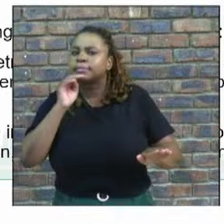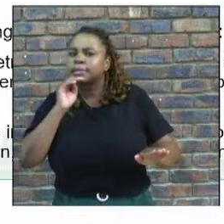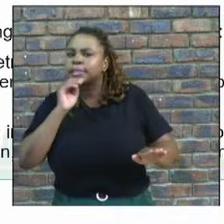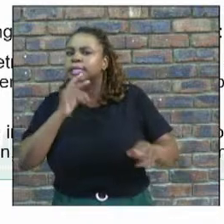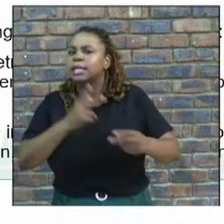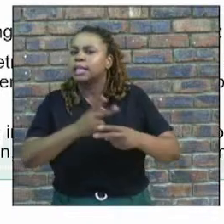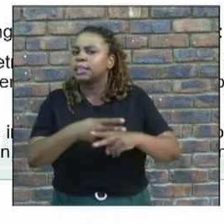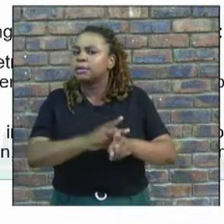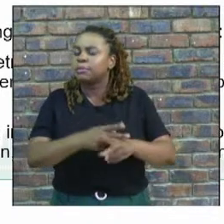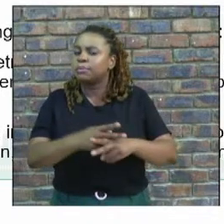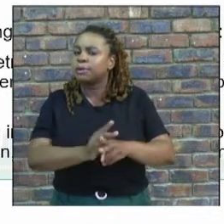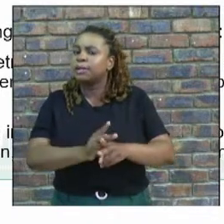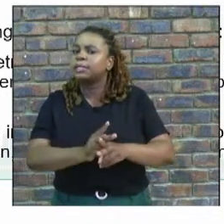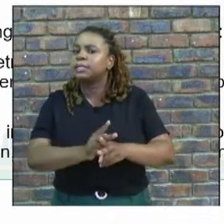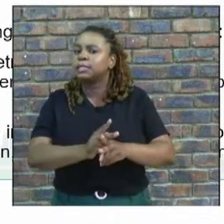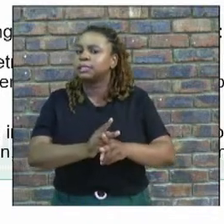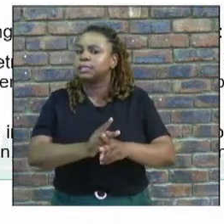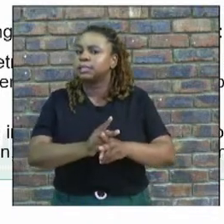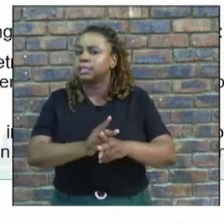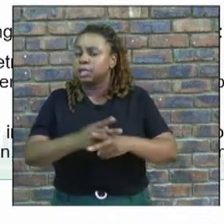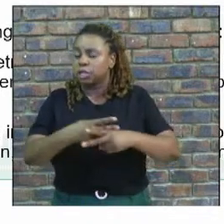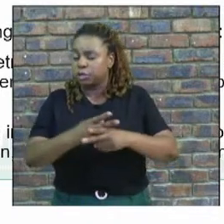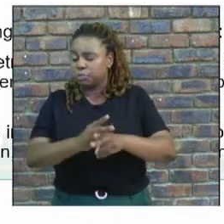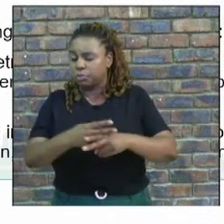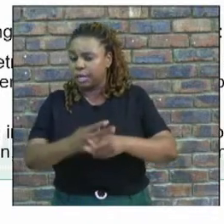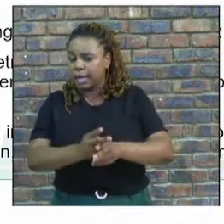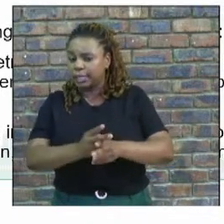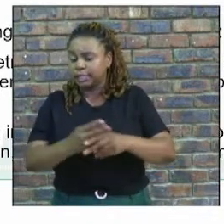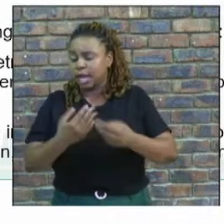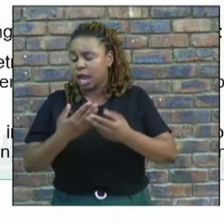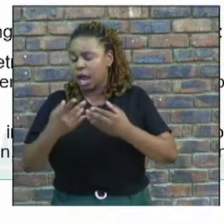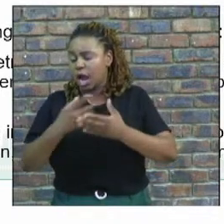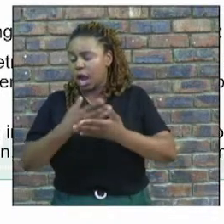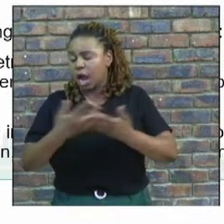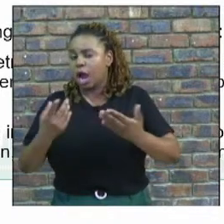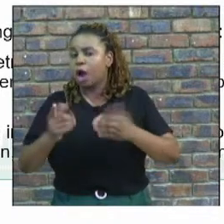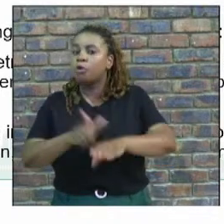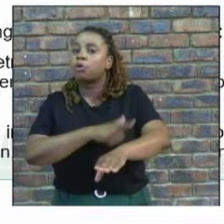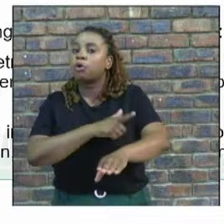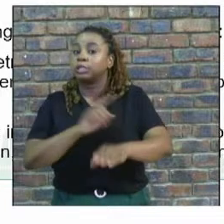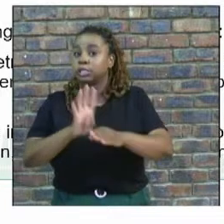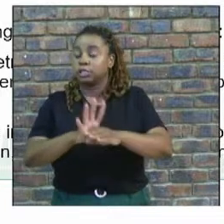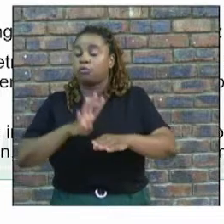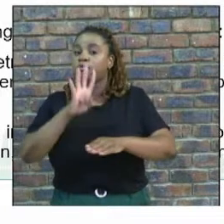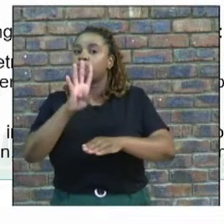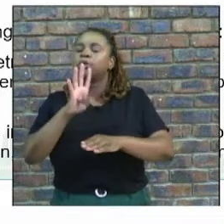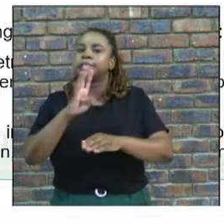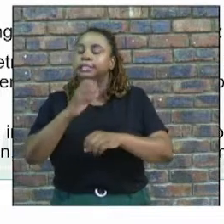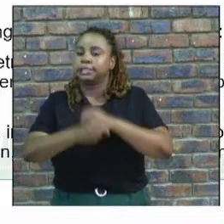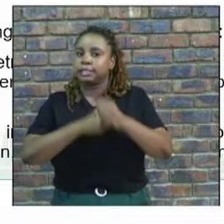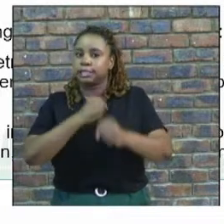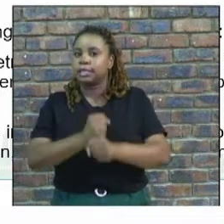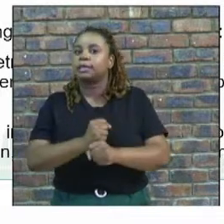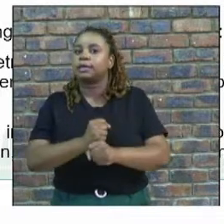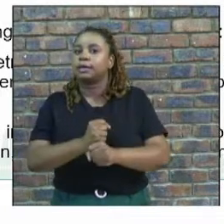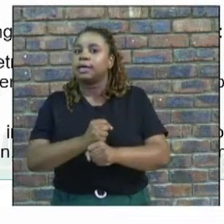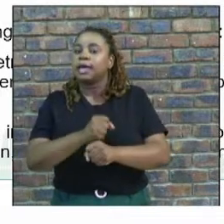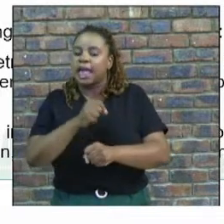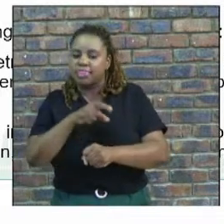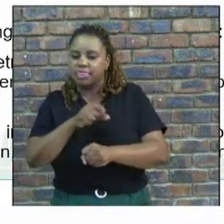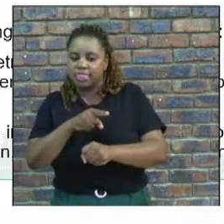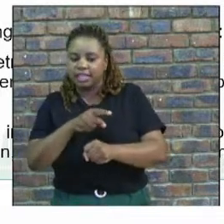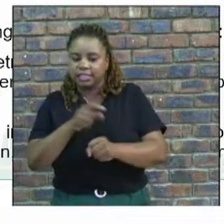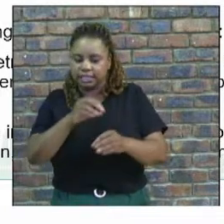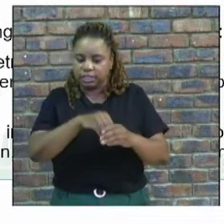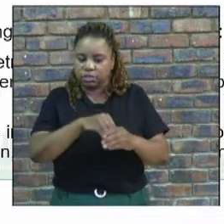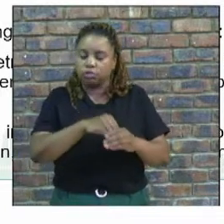exploration phase is for a period of 14 years, and it is also made up of an initial term